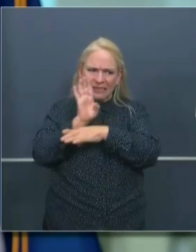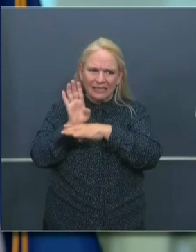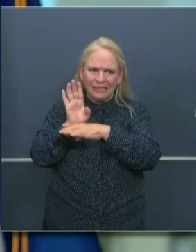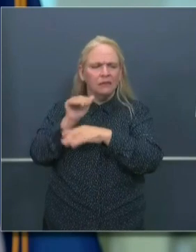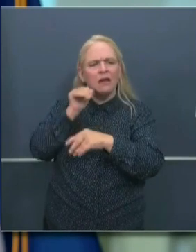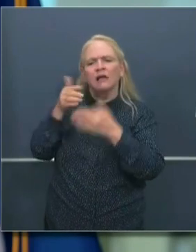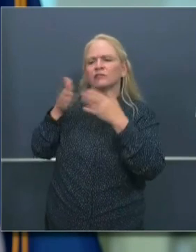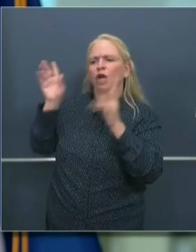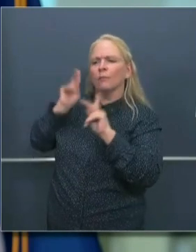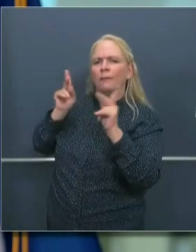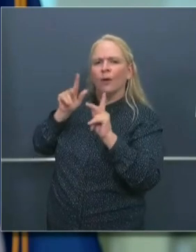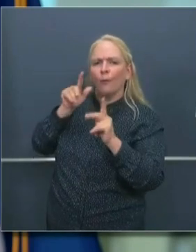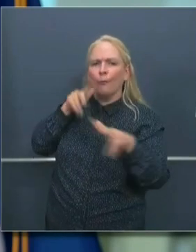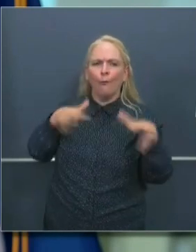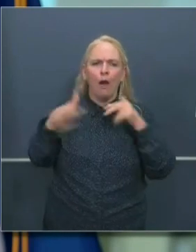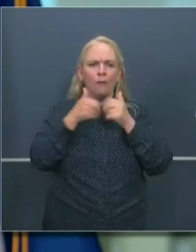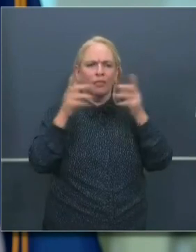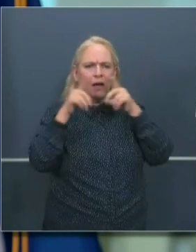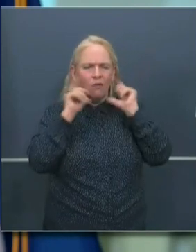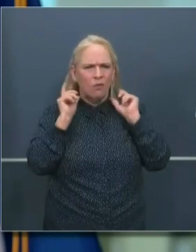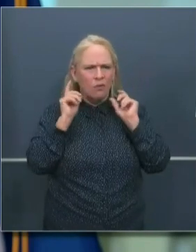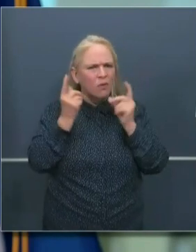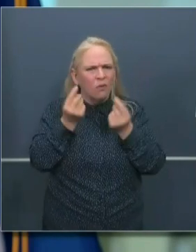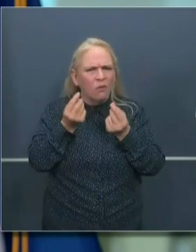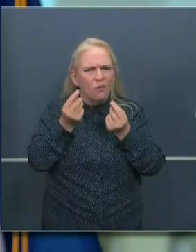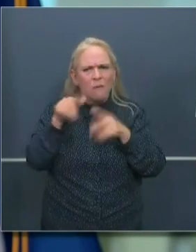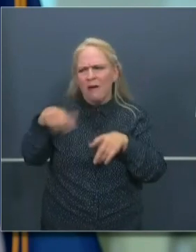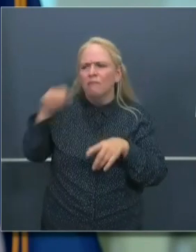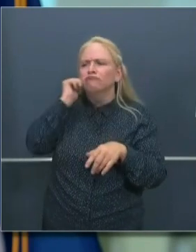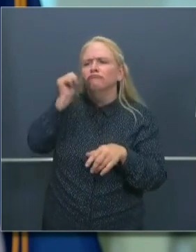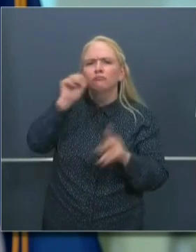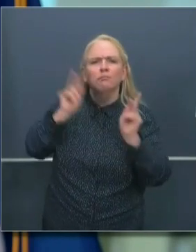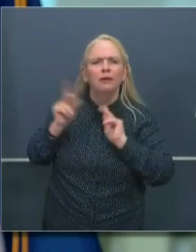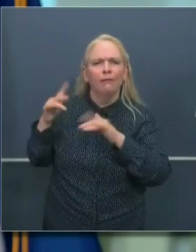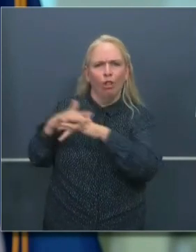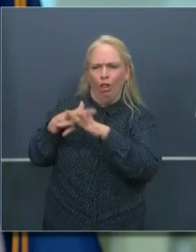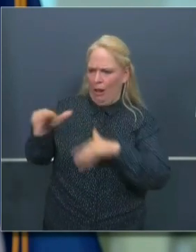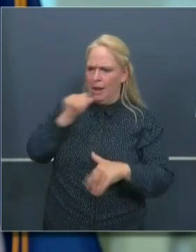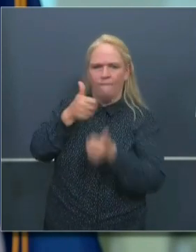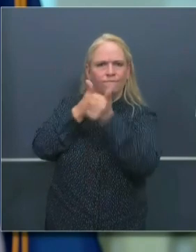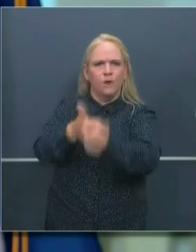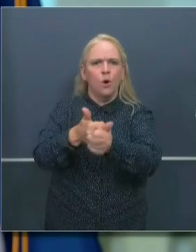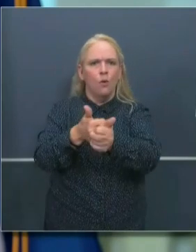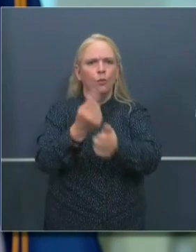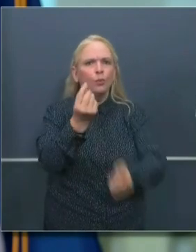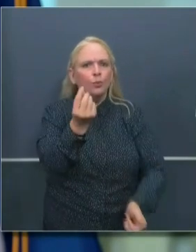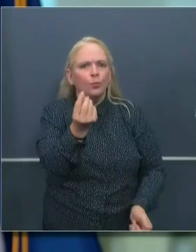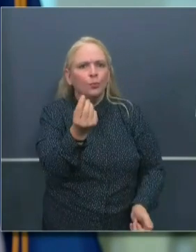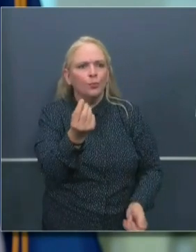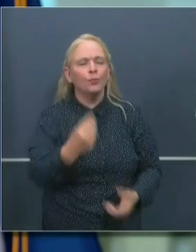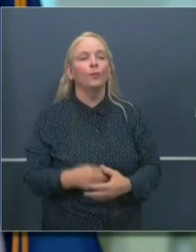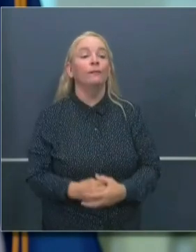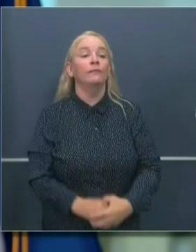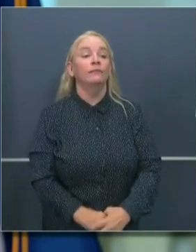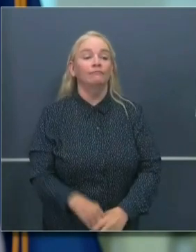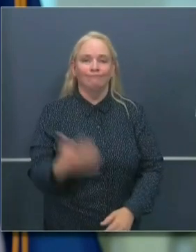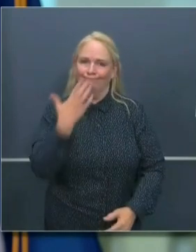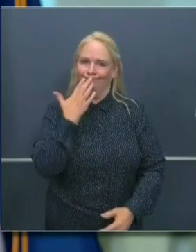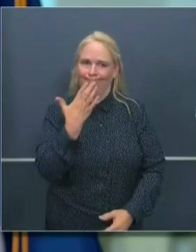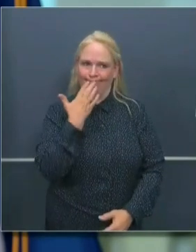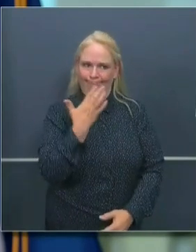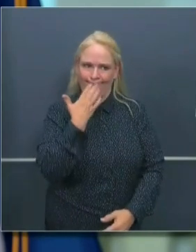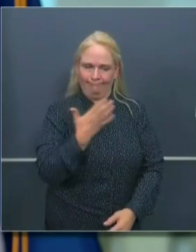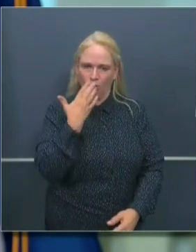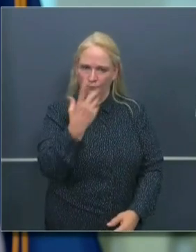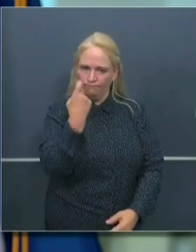that opinion yesterday. I went to great lengths, and this is an opportunity. I'm grateful for the opportunity and the question to prompt